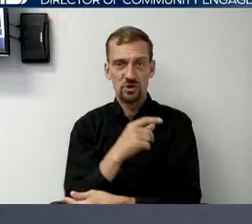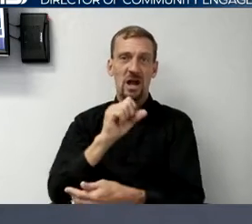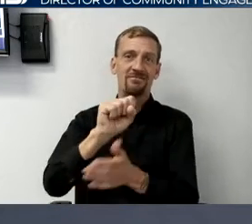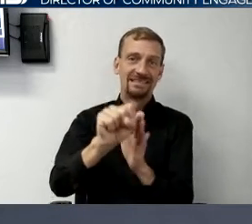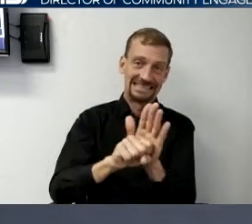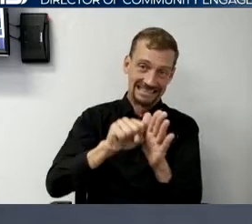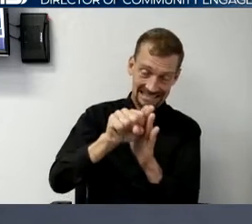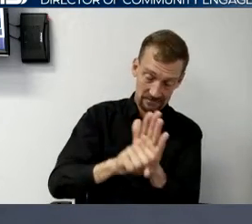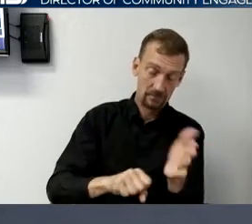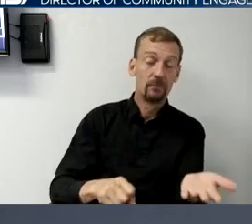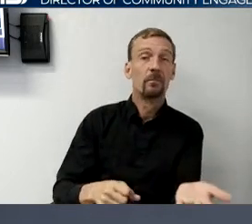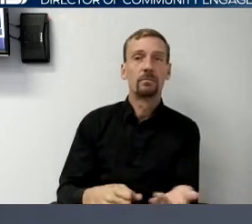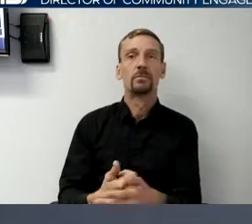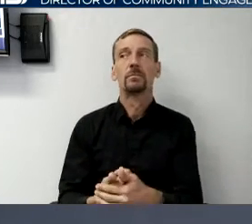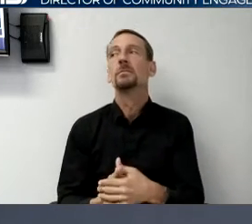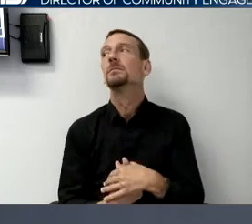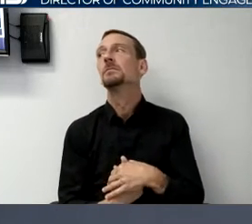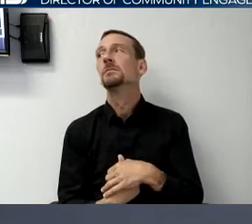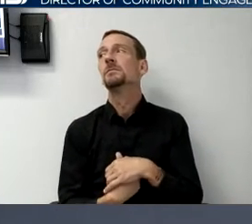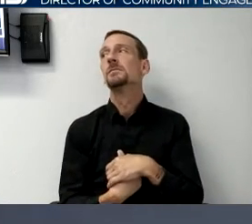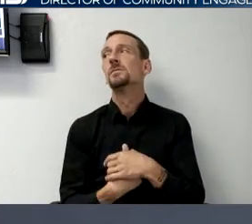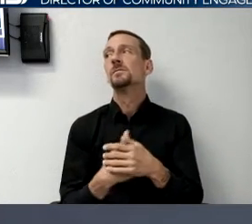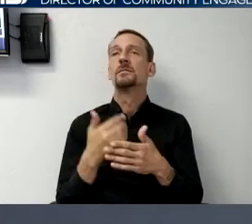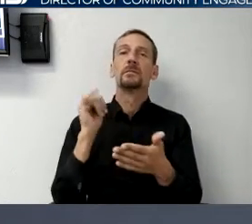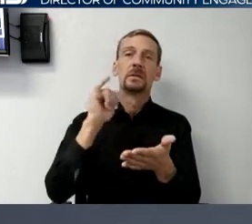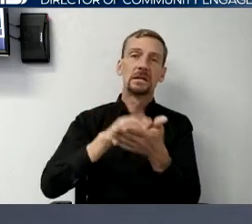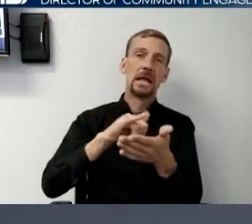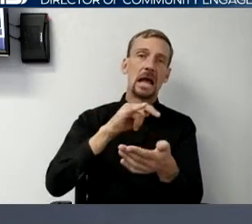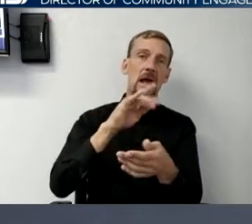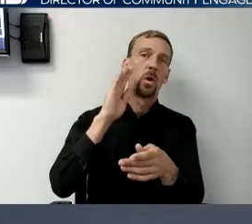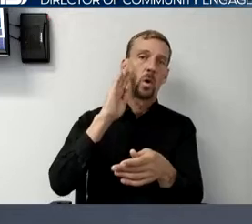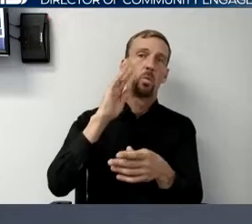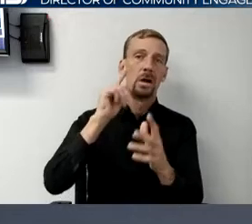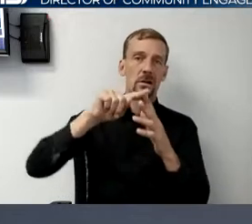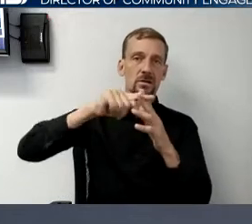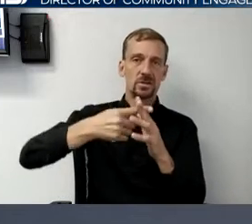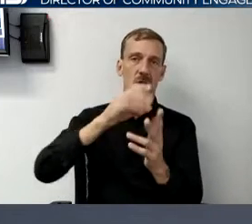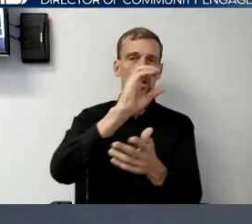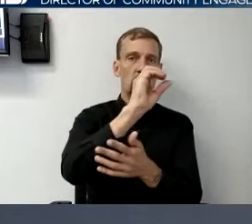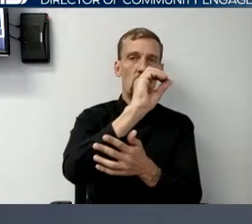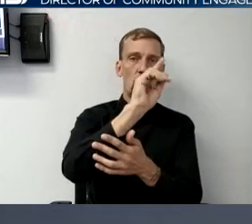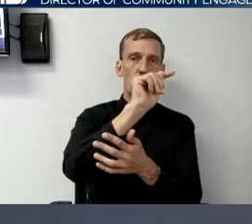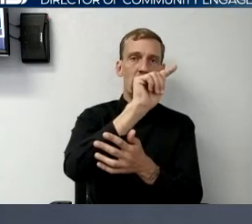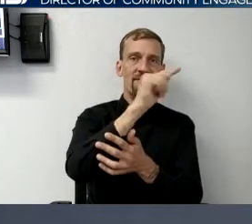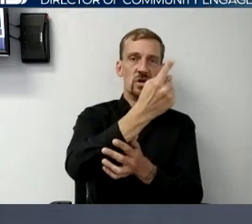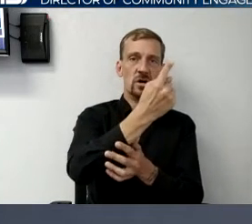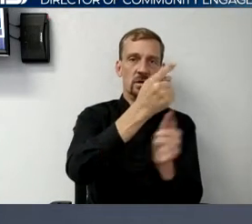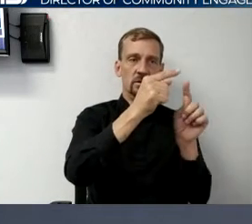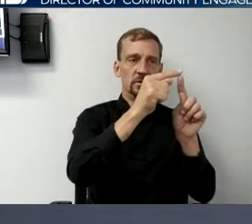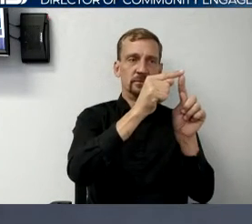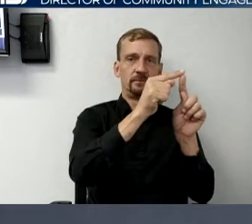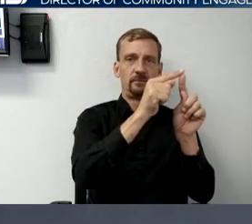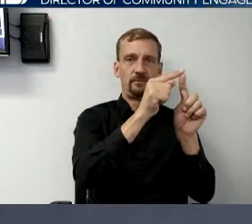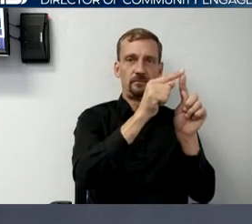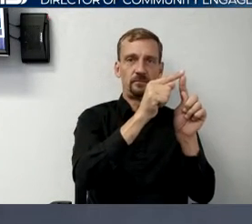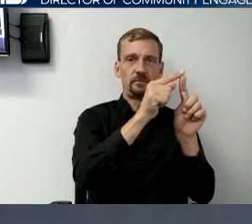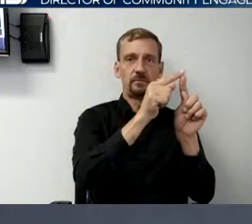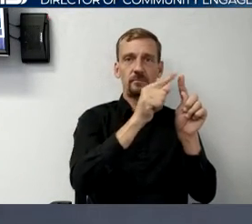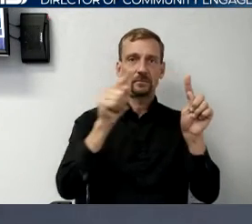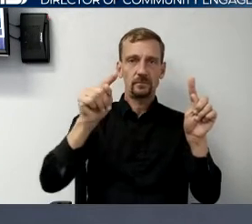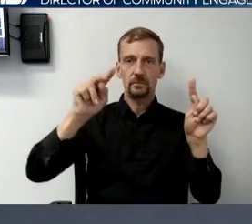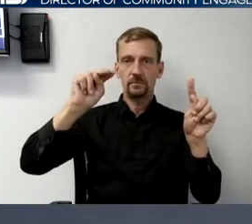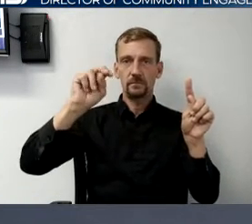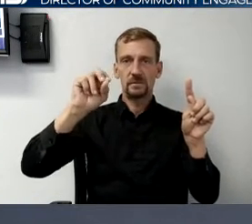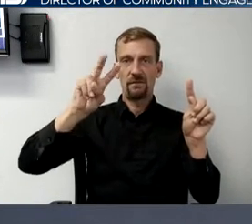we start vaccinating all of our employees. We generally will start October 1, and we want to be completely done by